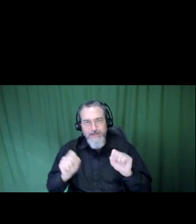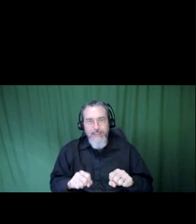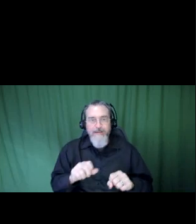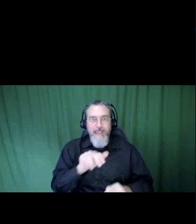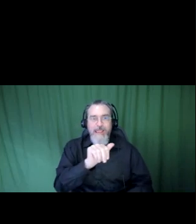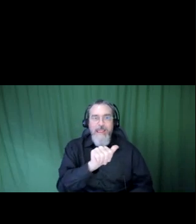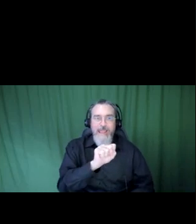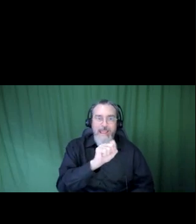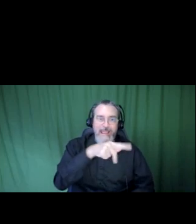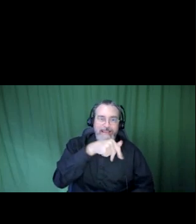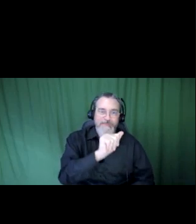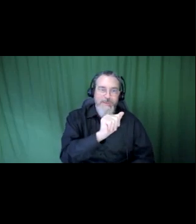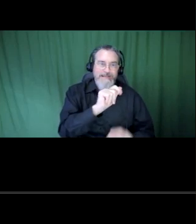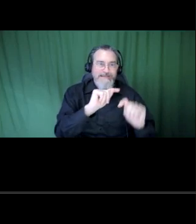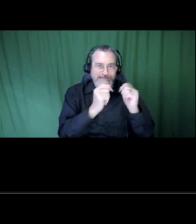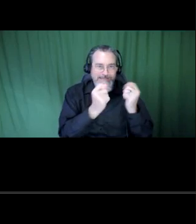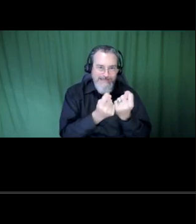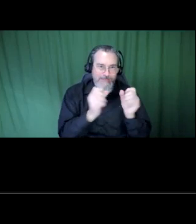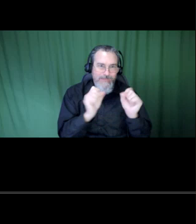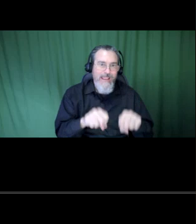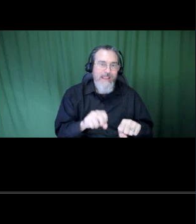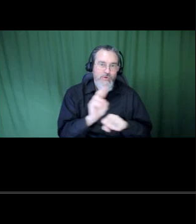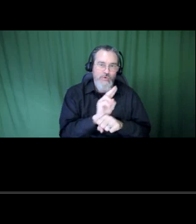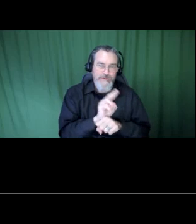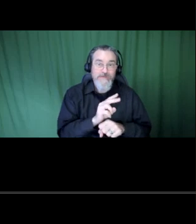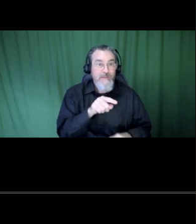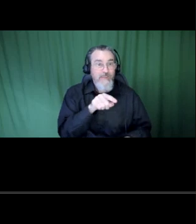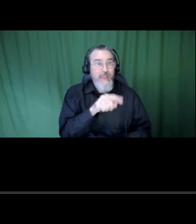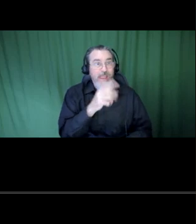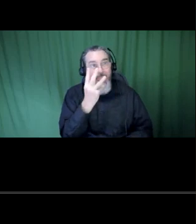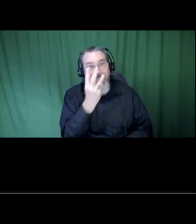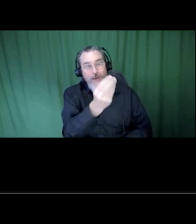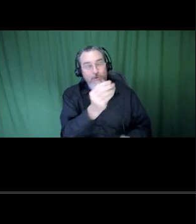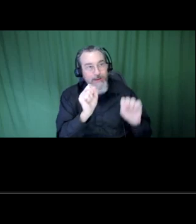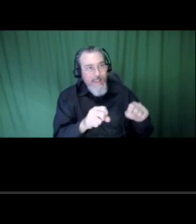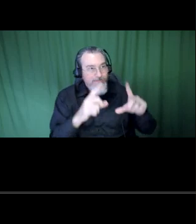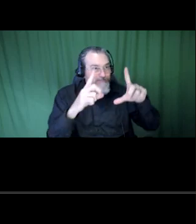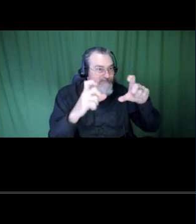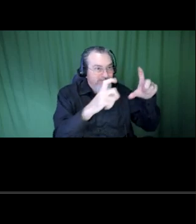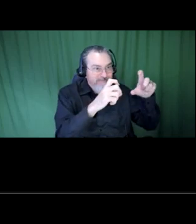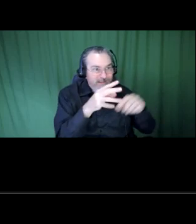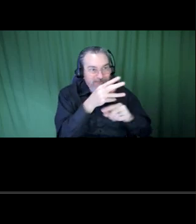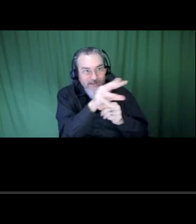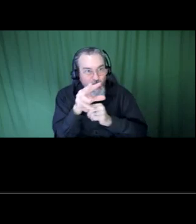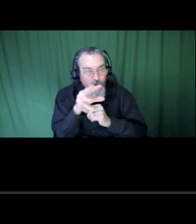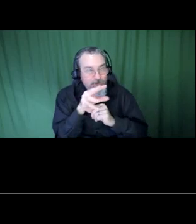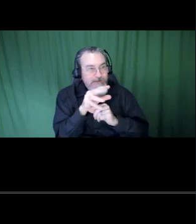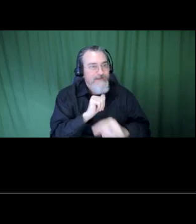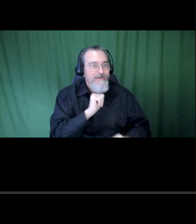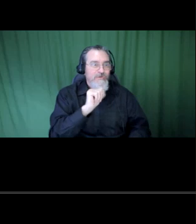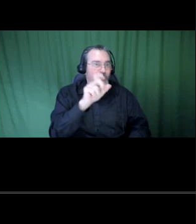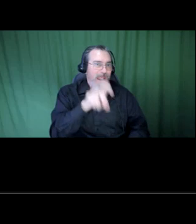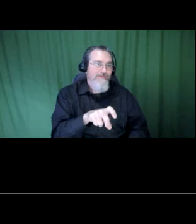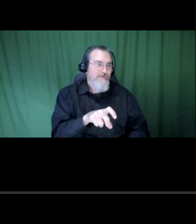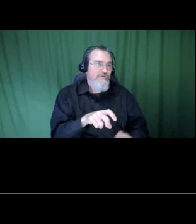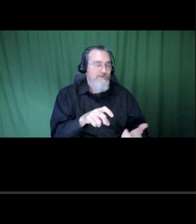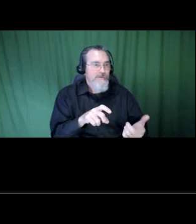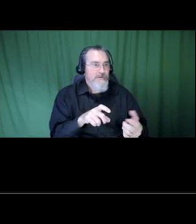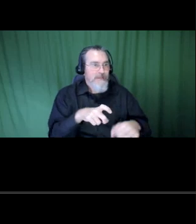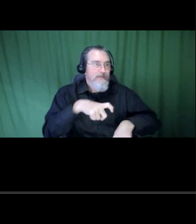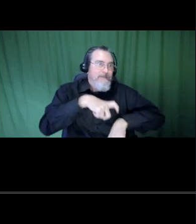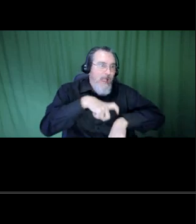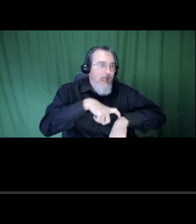that when they're out in the field, they can take these photos and videos and not have to deal with the time suck and bandwidth